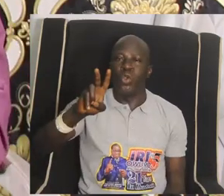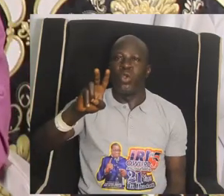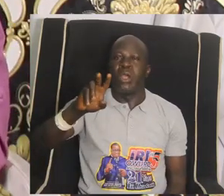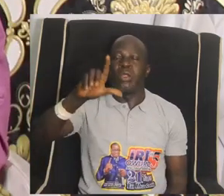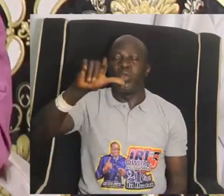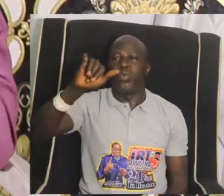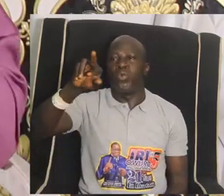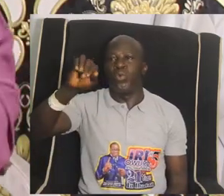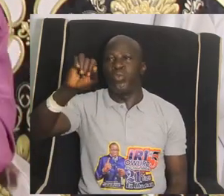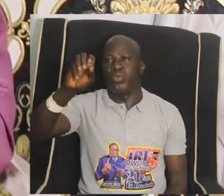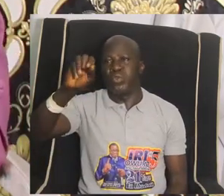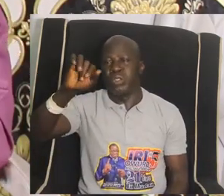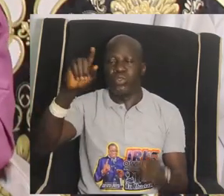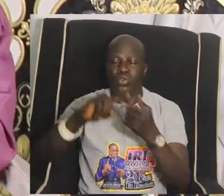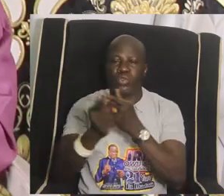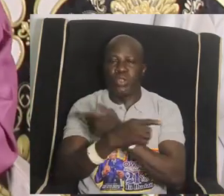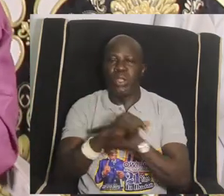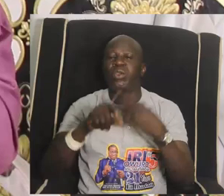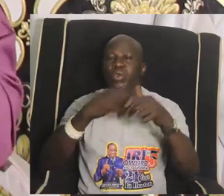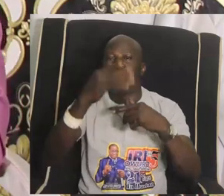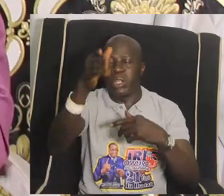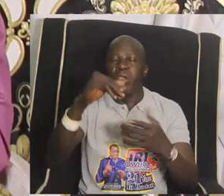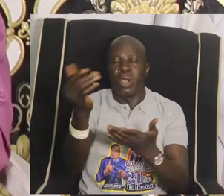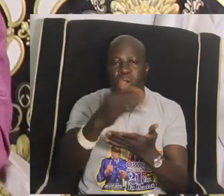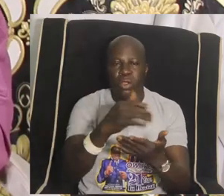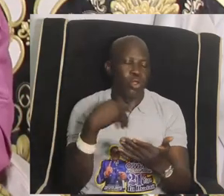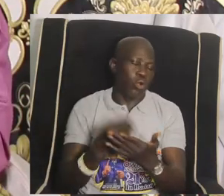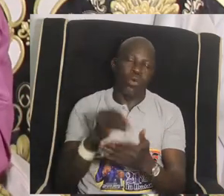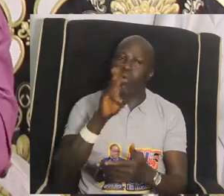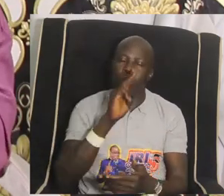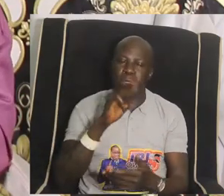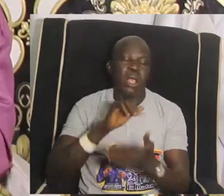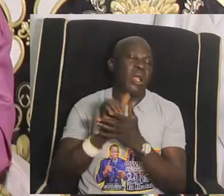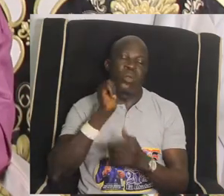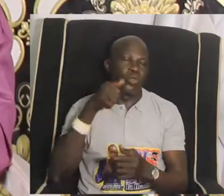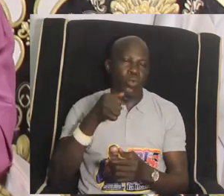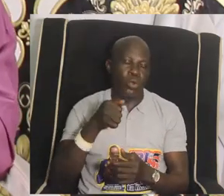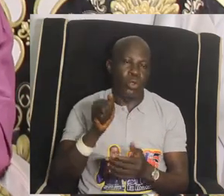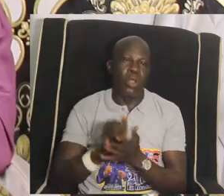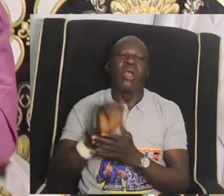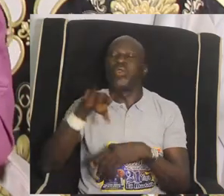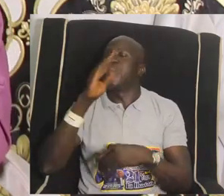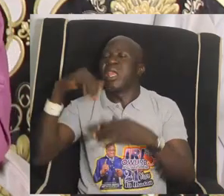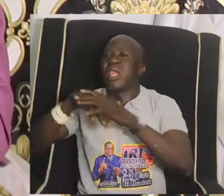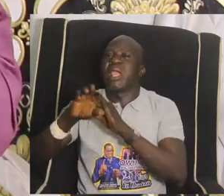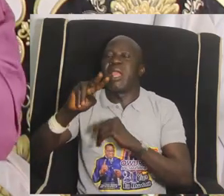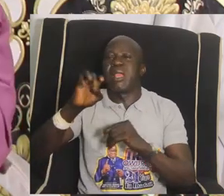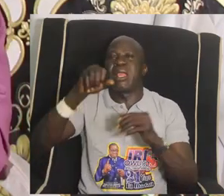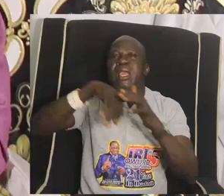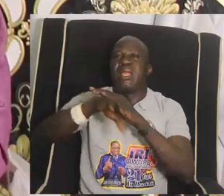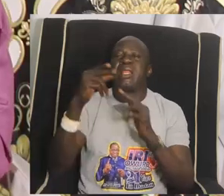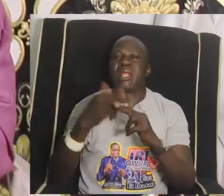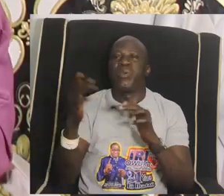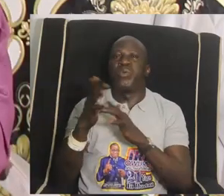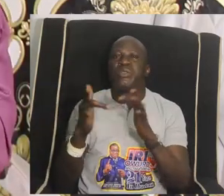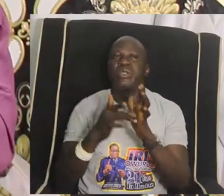Port Harcourt branch 2, at Rumosi, today, go there and take your water. Tomorrow, in